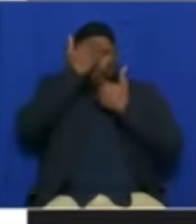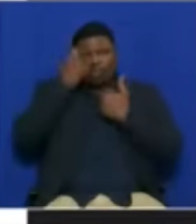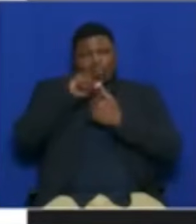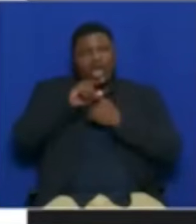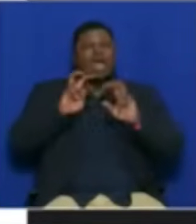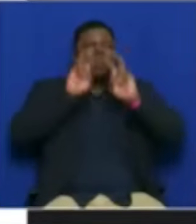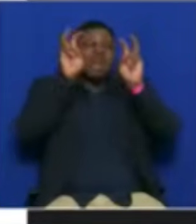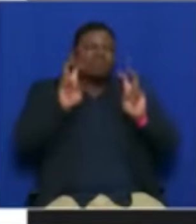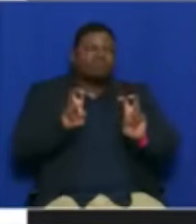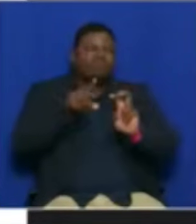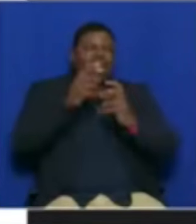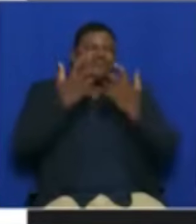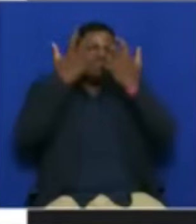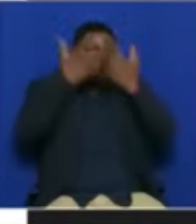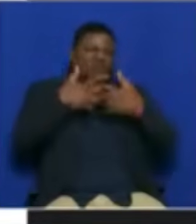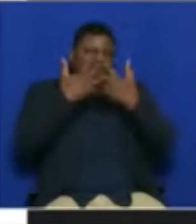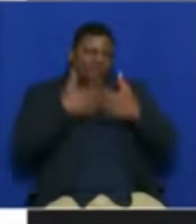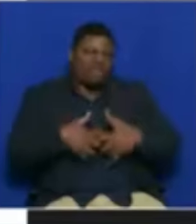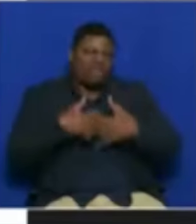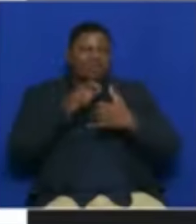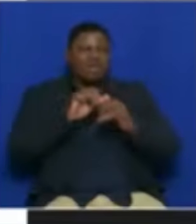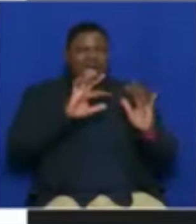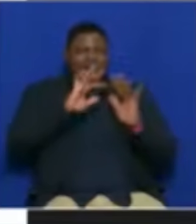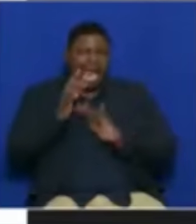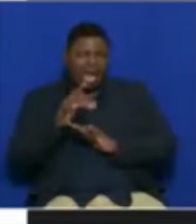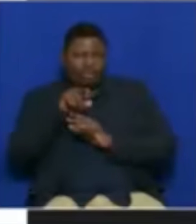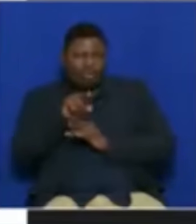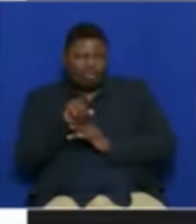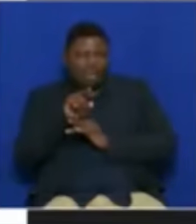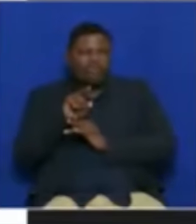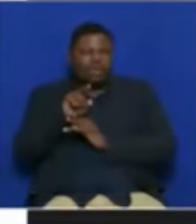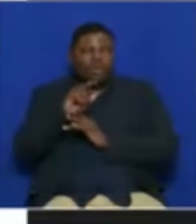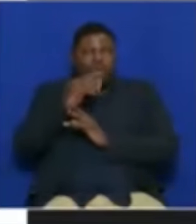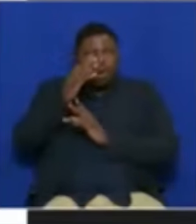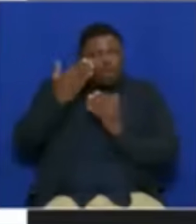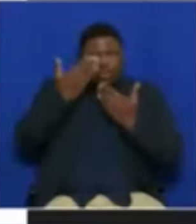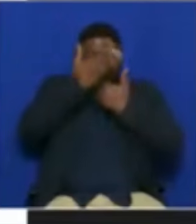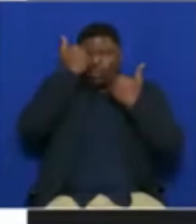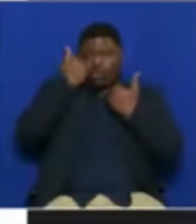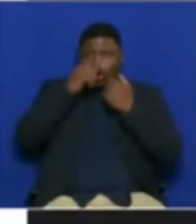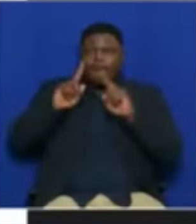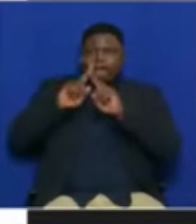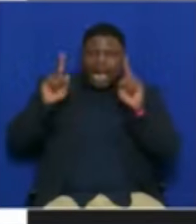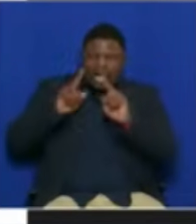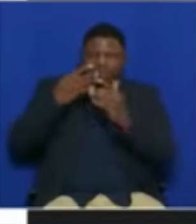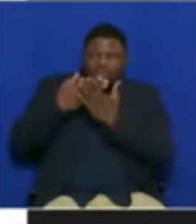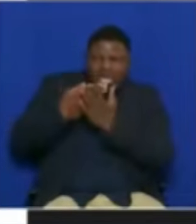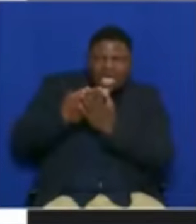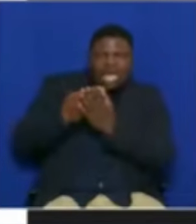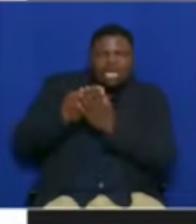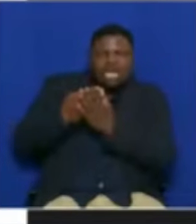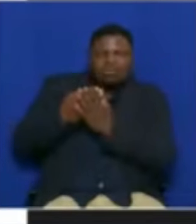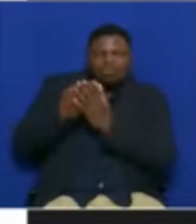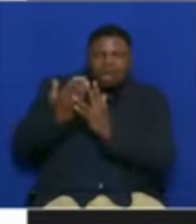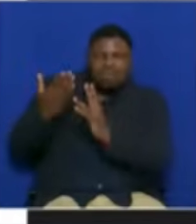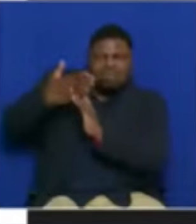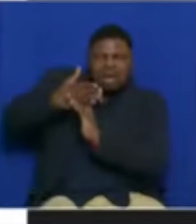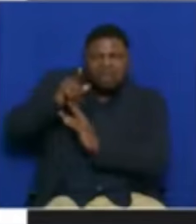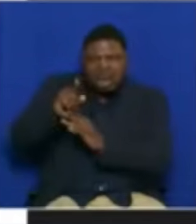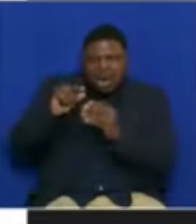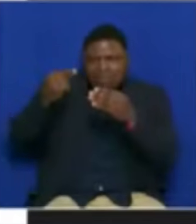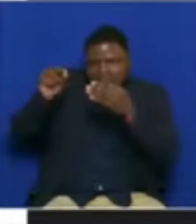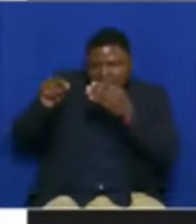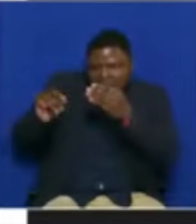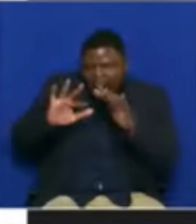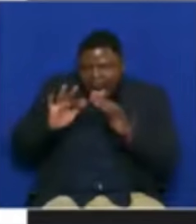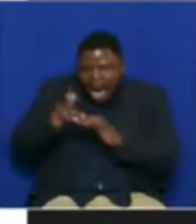what basis do you think you can go into that arena and start tampering with marks given when you